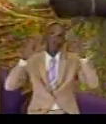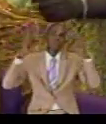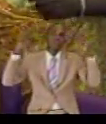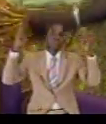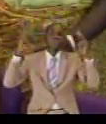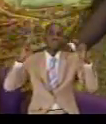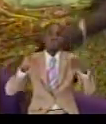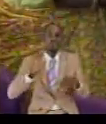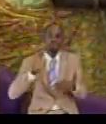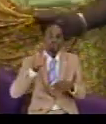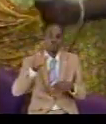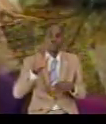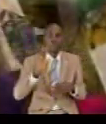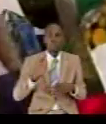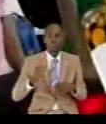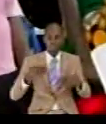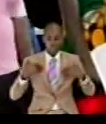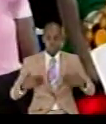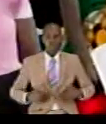your body will be healthy,